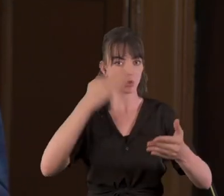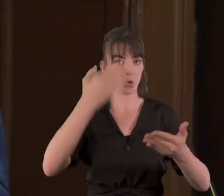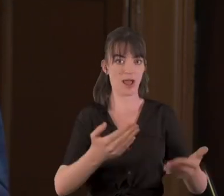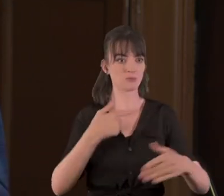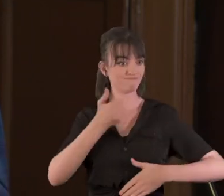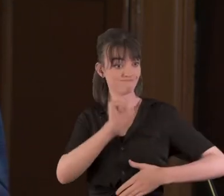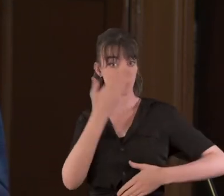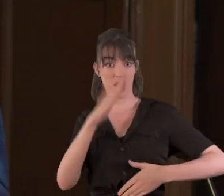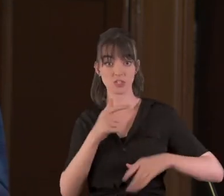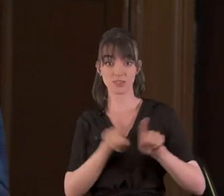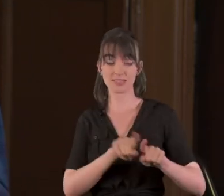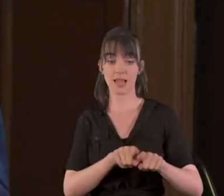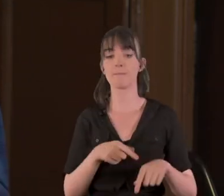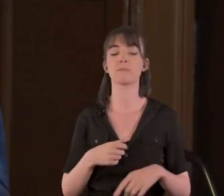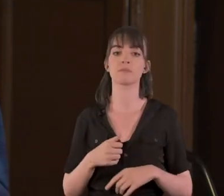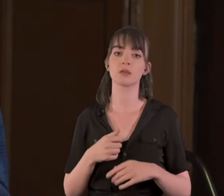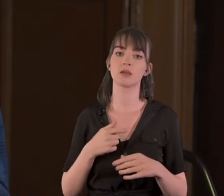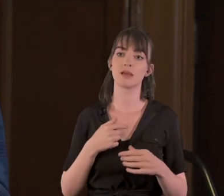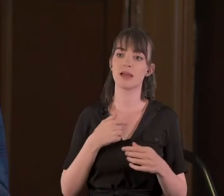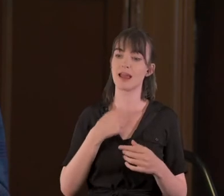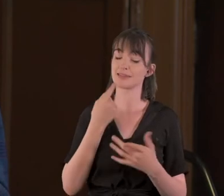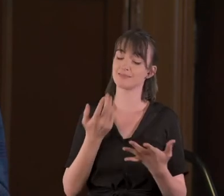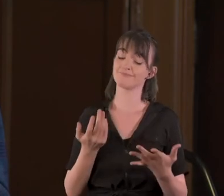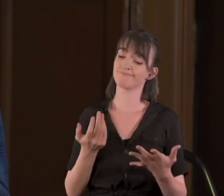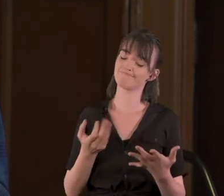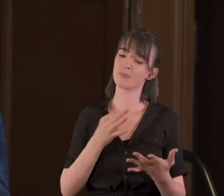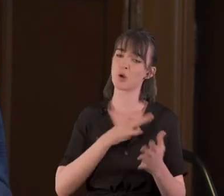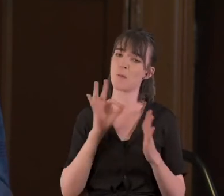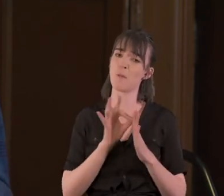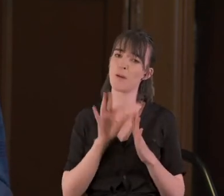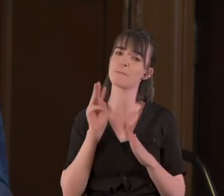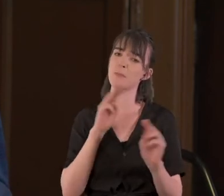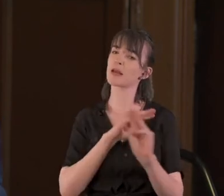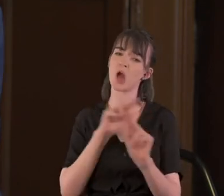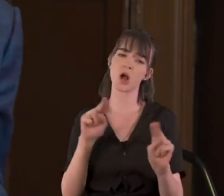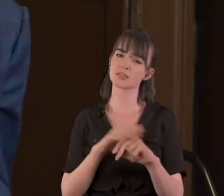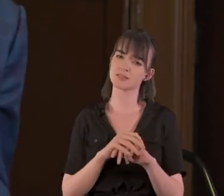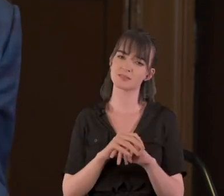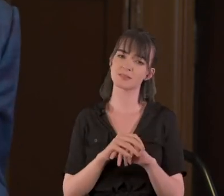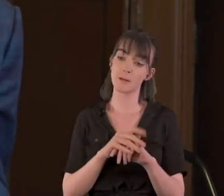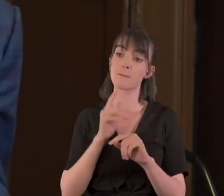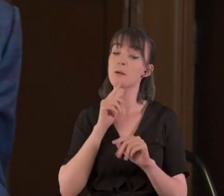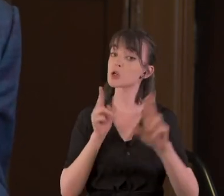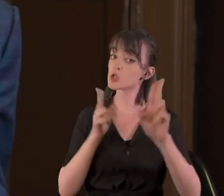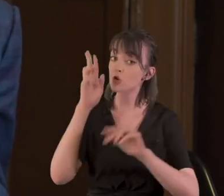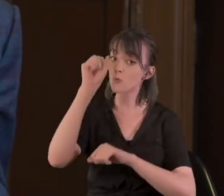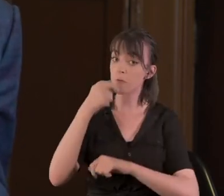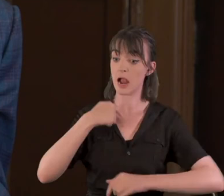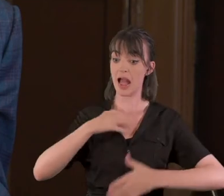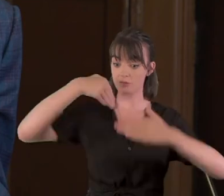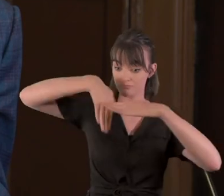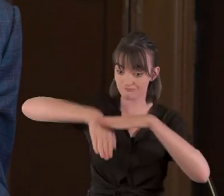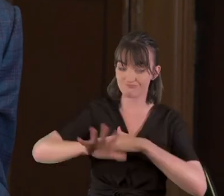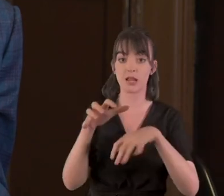my reply is, I think you make a good point, probably not, but you should remember that I entered Parliament because my